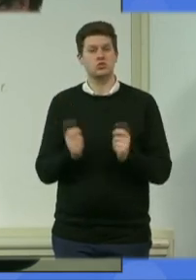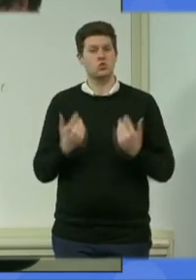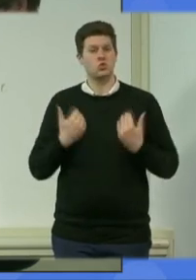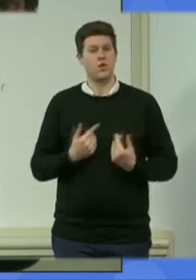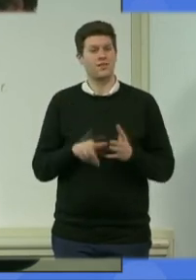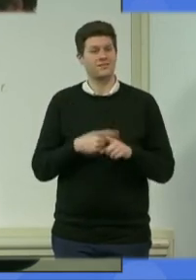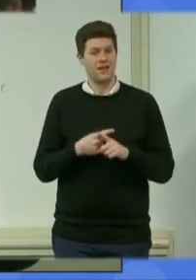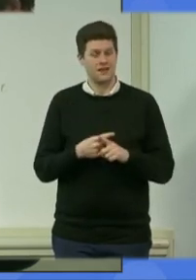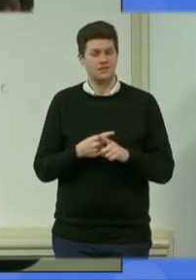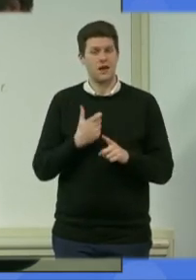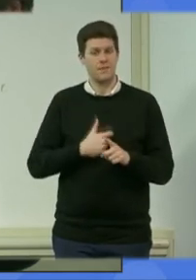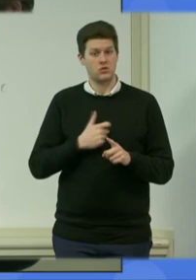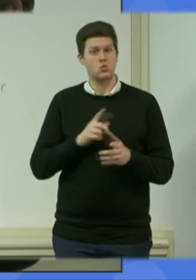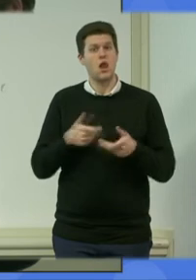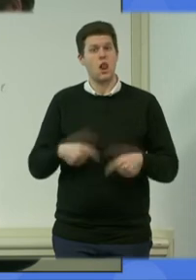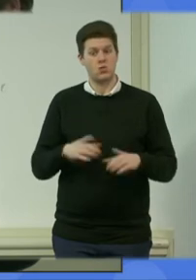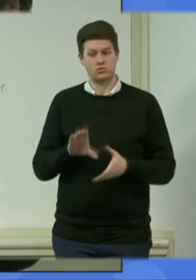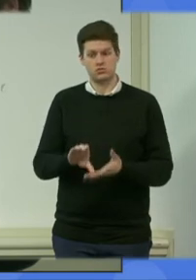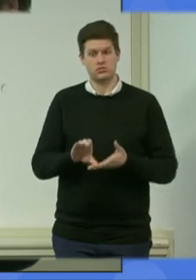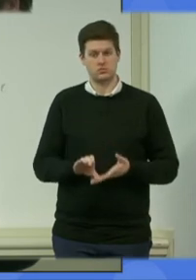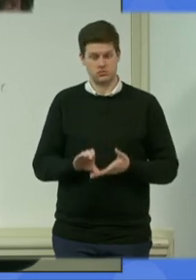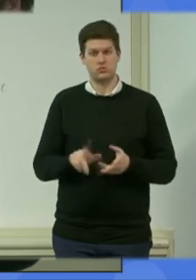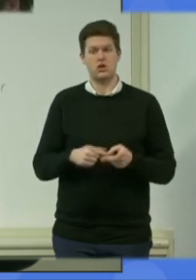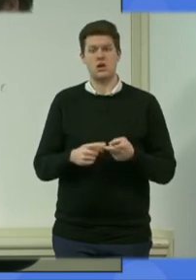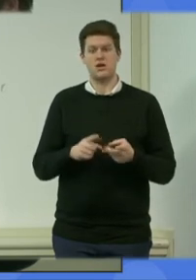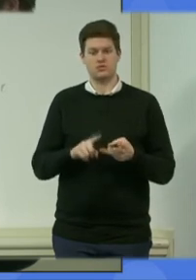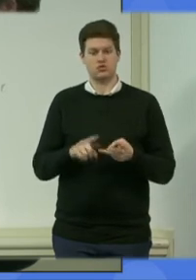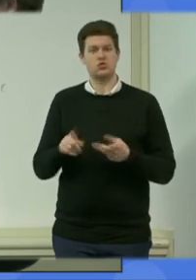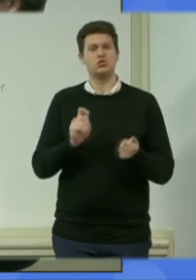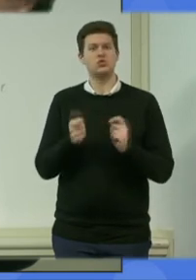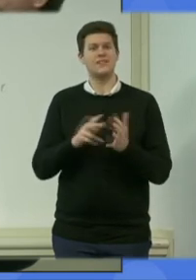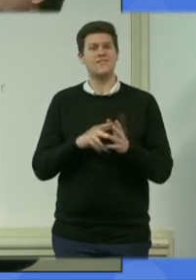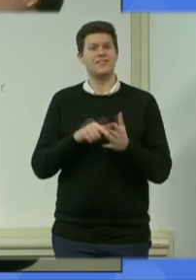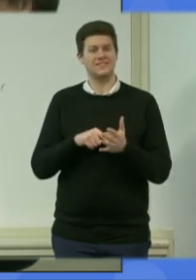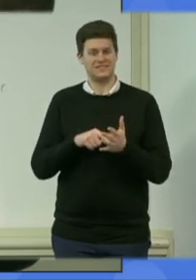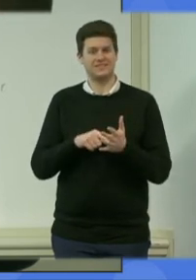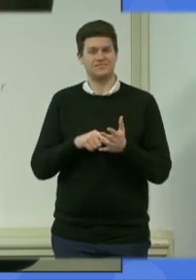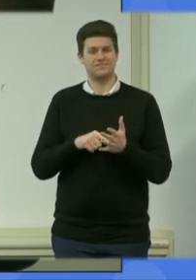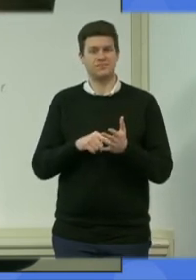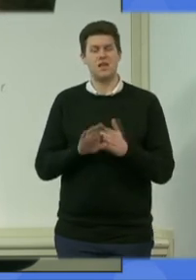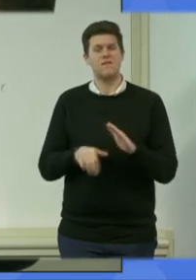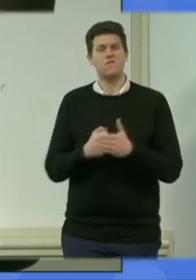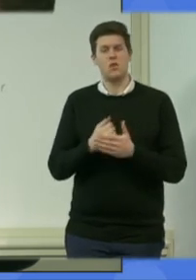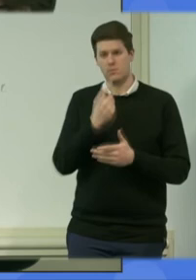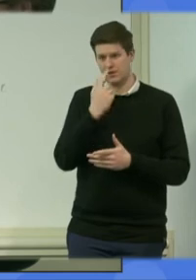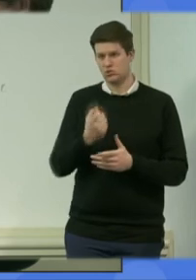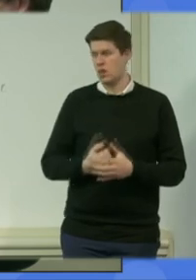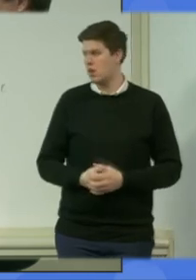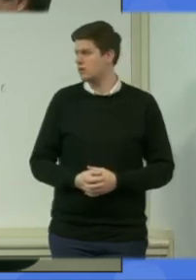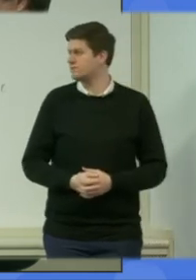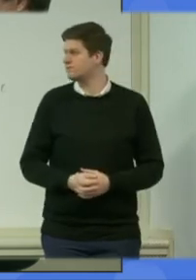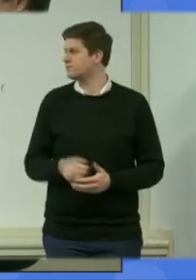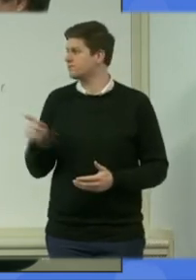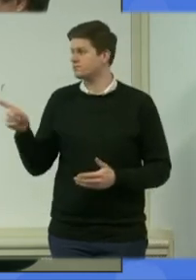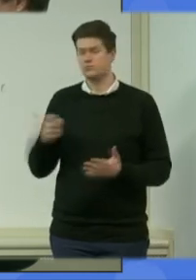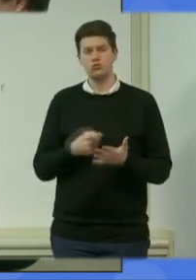allowance, and changes to VAT, and using local tax powers to their full potential. So over to you, Russell. Thank you